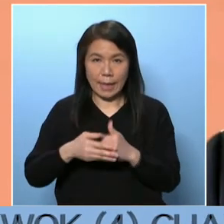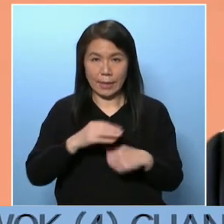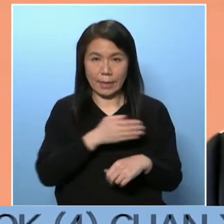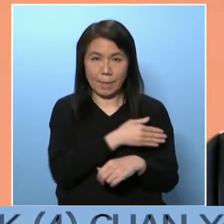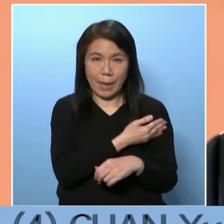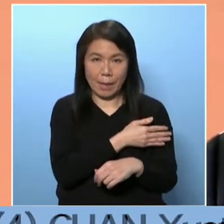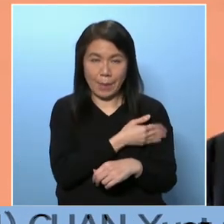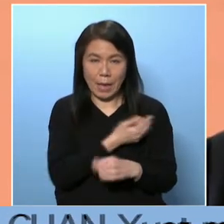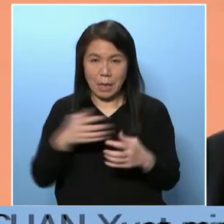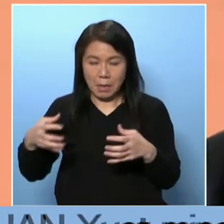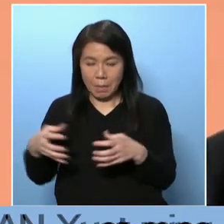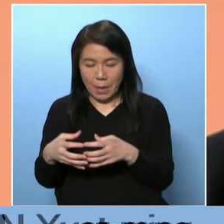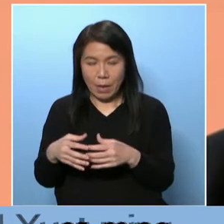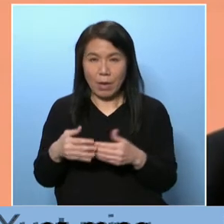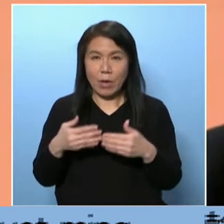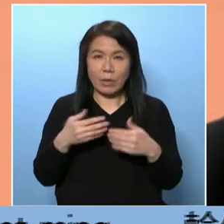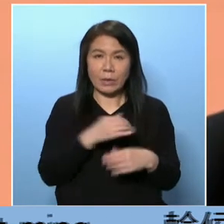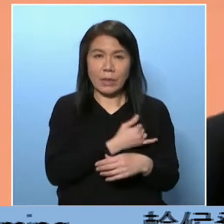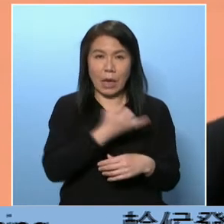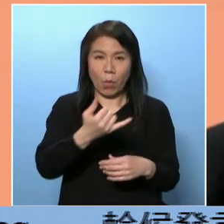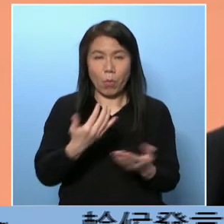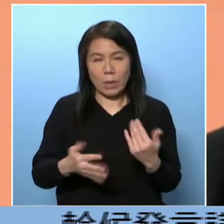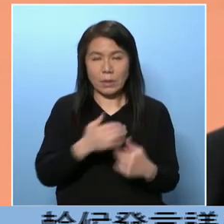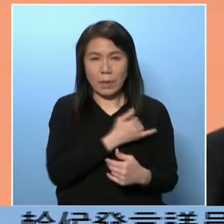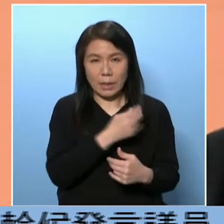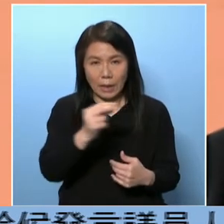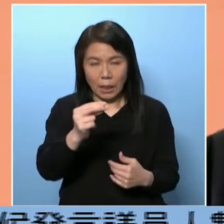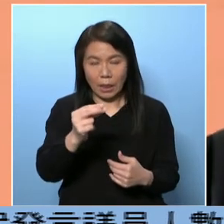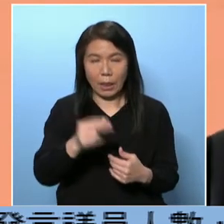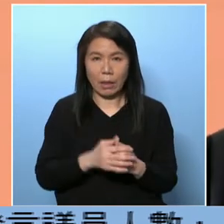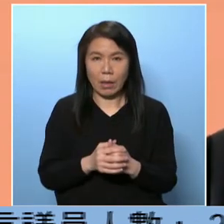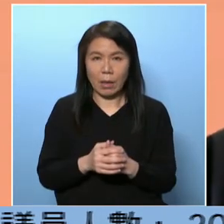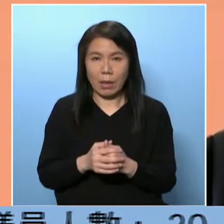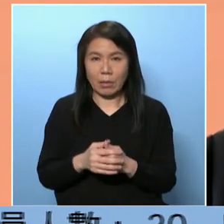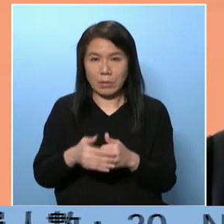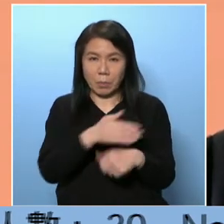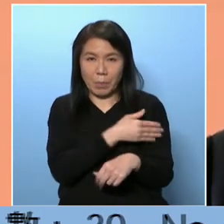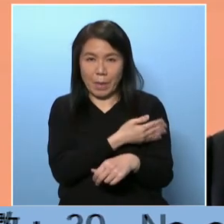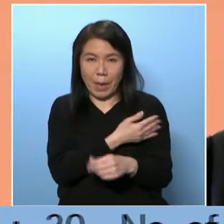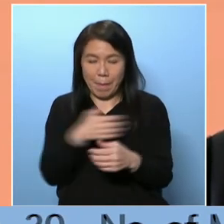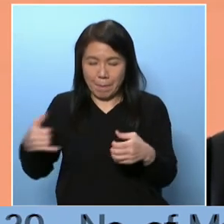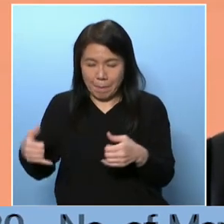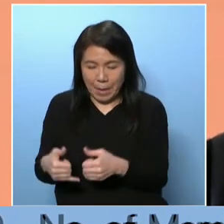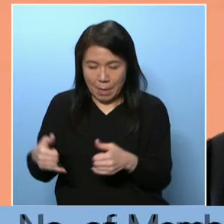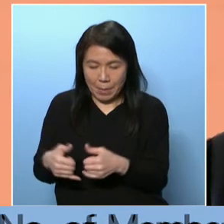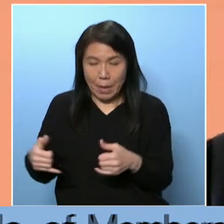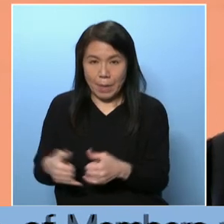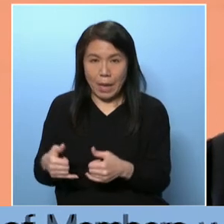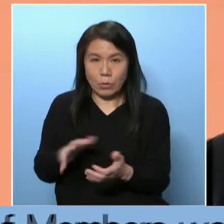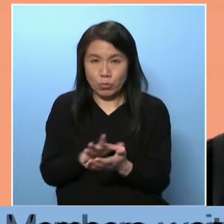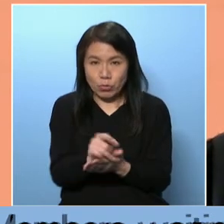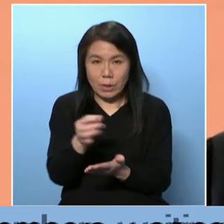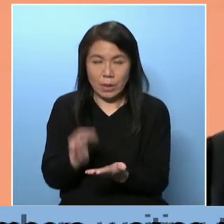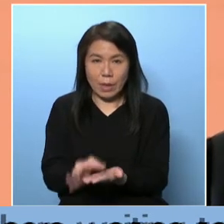issue is about foreign domestic helpers gathering during holidays and